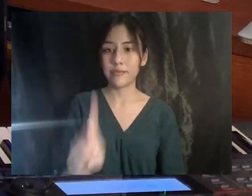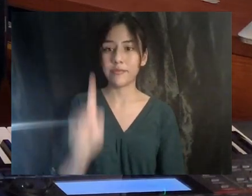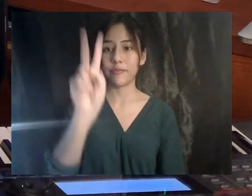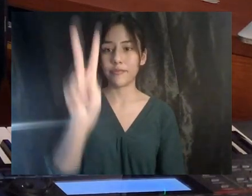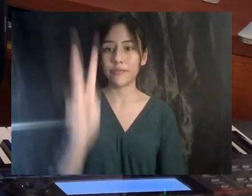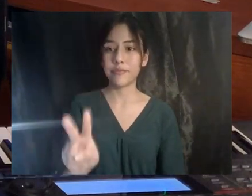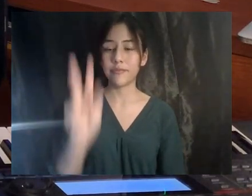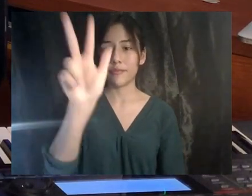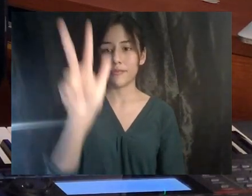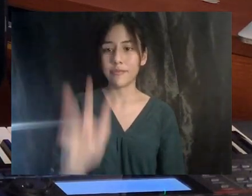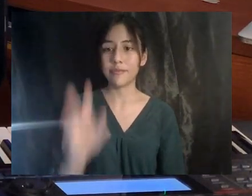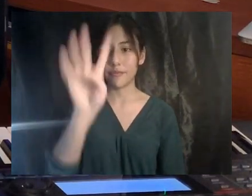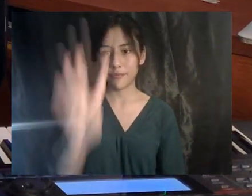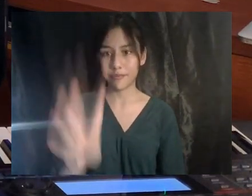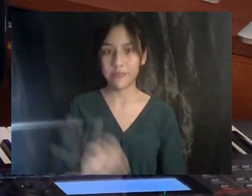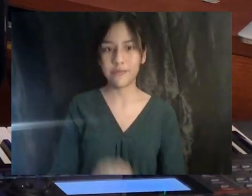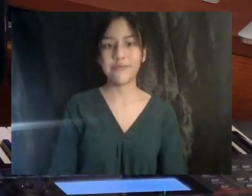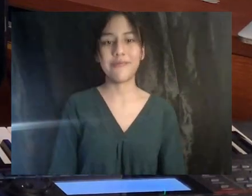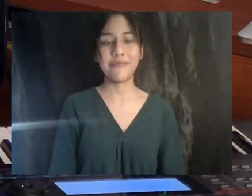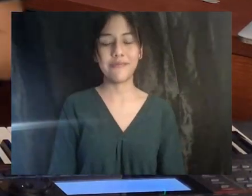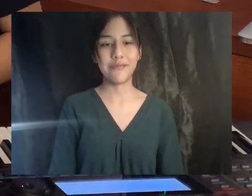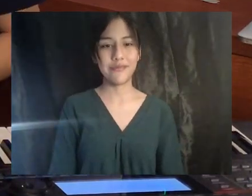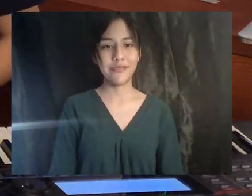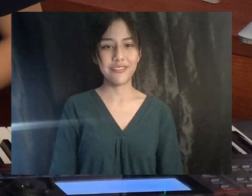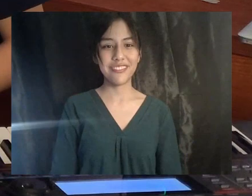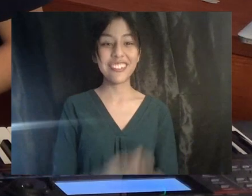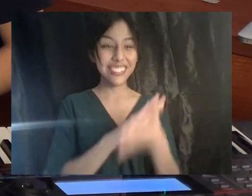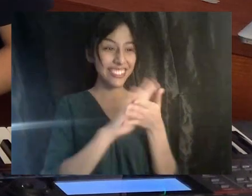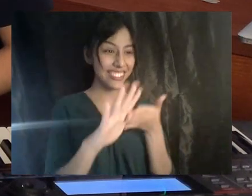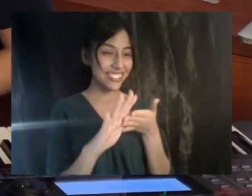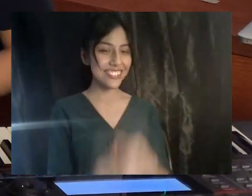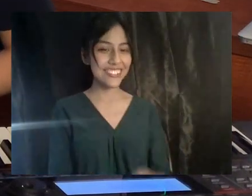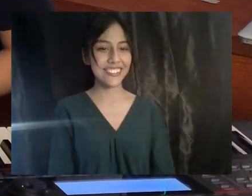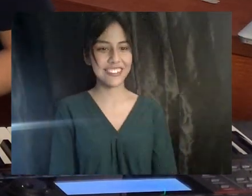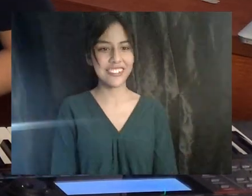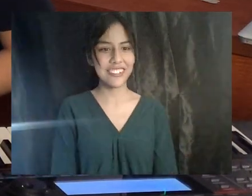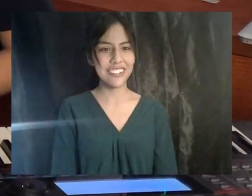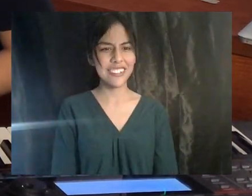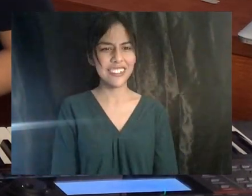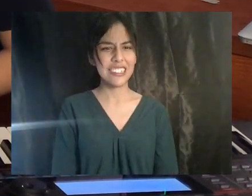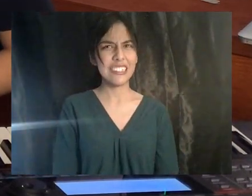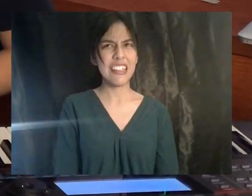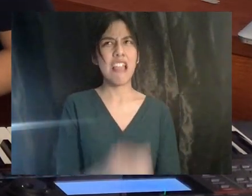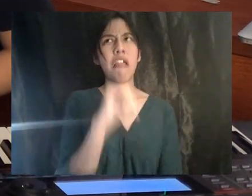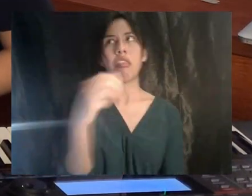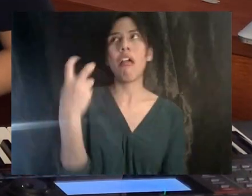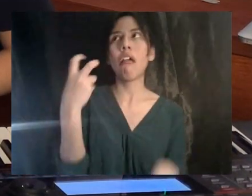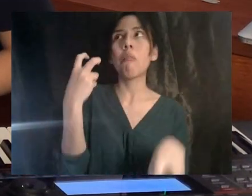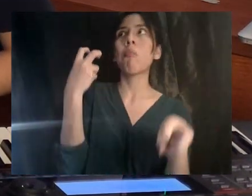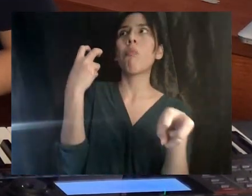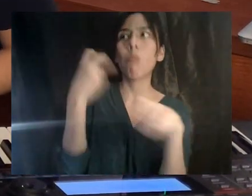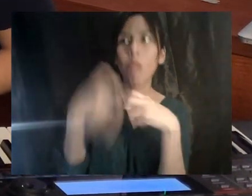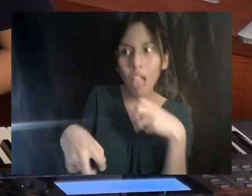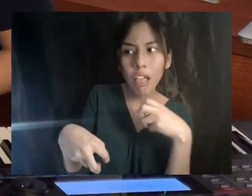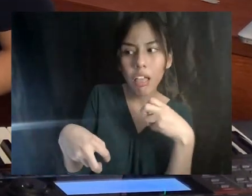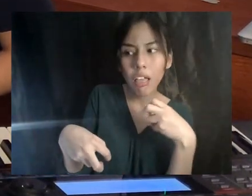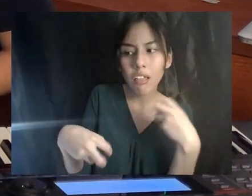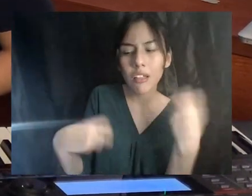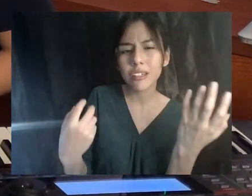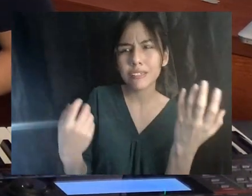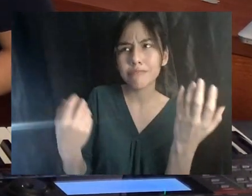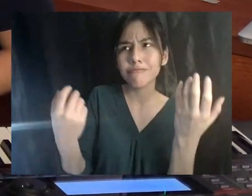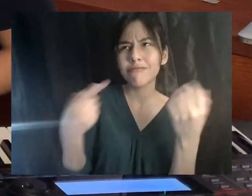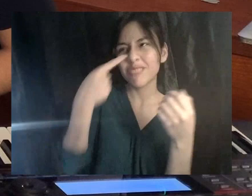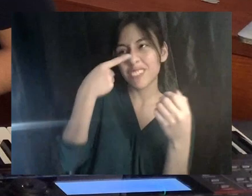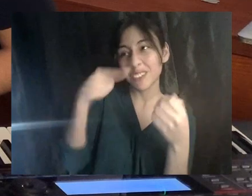1 and 2 and 3 and 4 and. Nice. Well, that wasn't too complicated. Can we